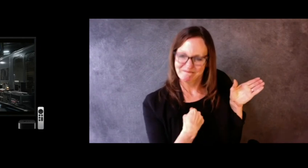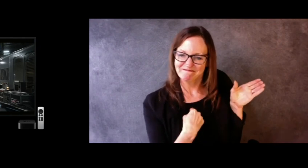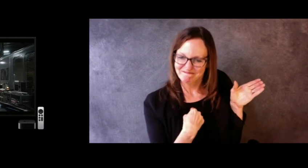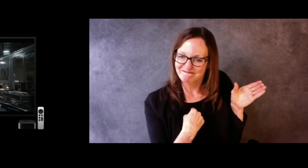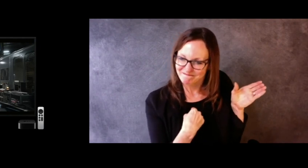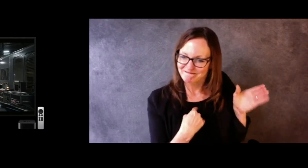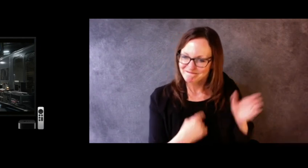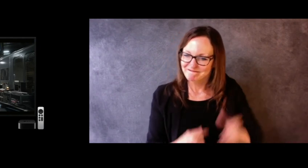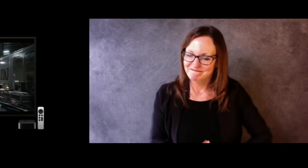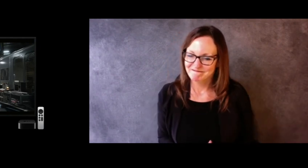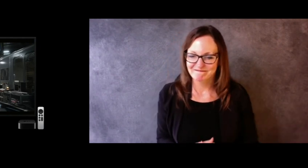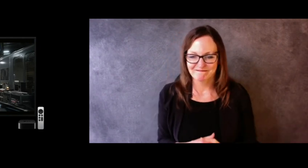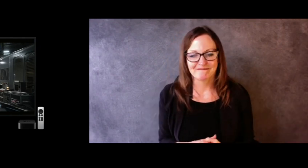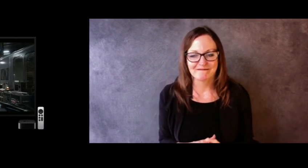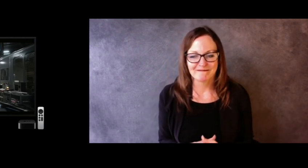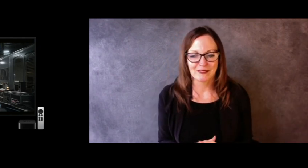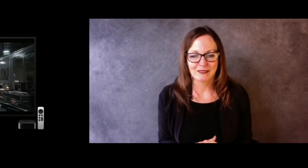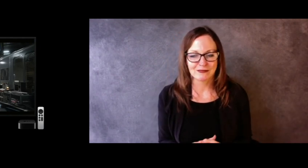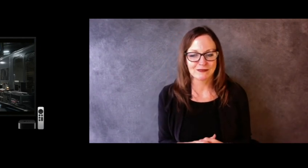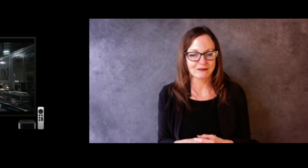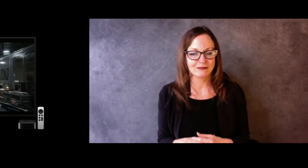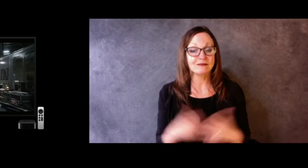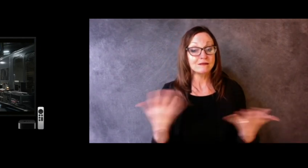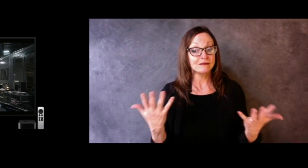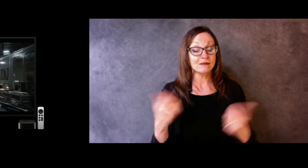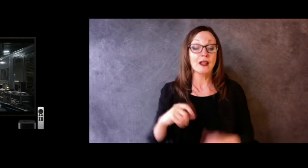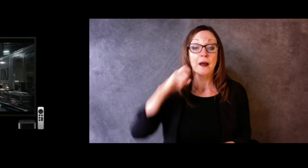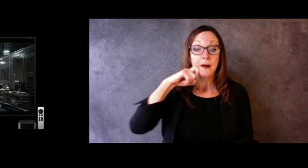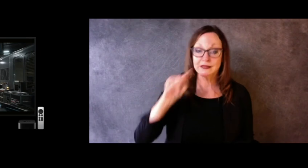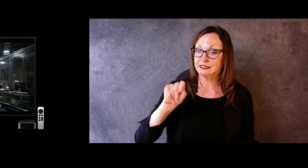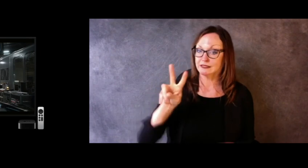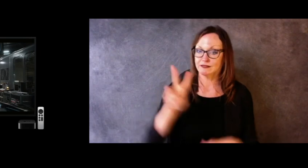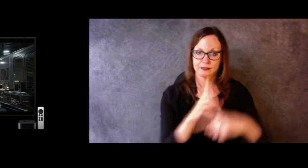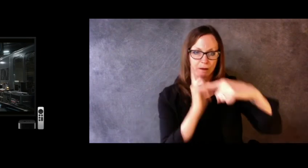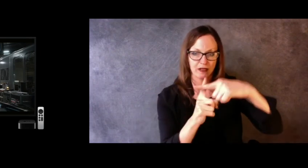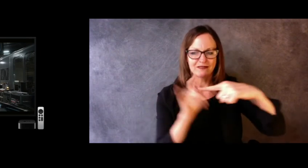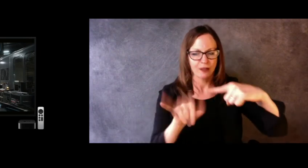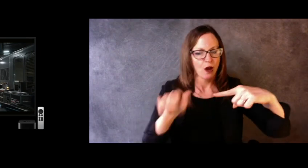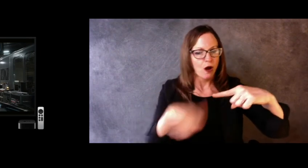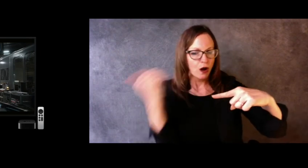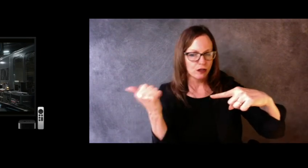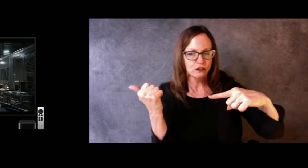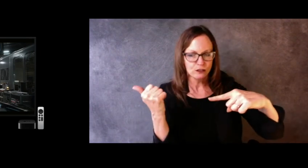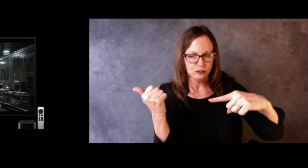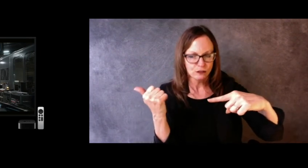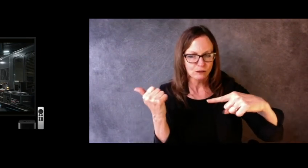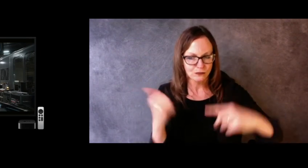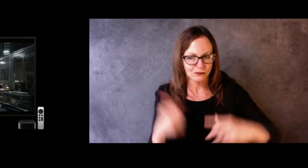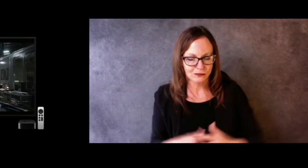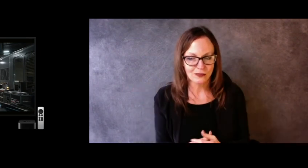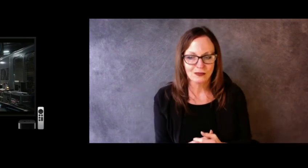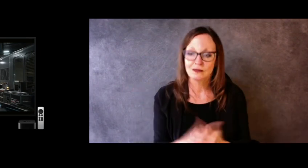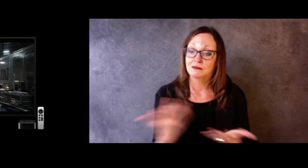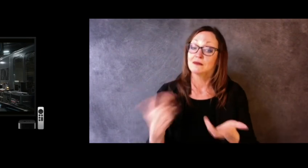And then there's Apple TV Plus. Apple TV Plus features critically acclaimed Apple original shows and movies available on the